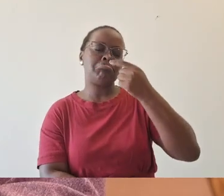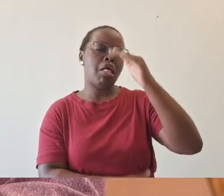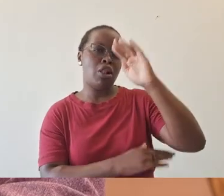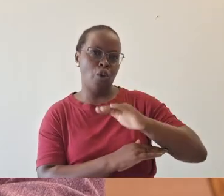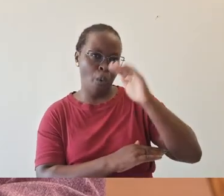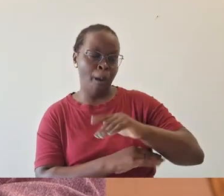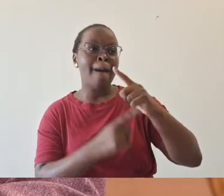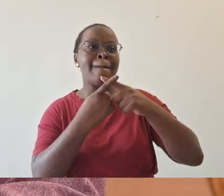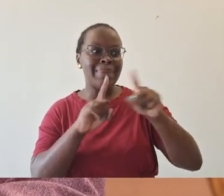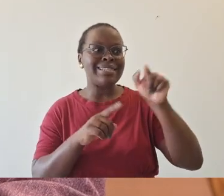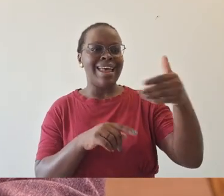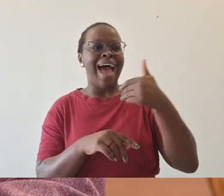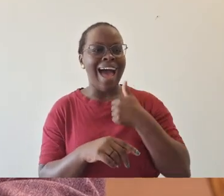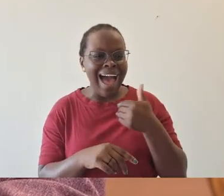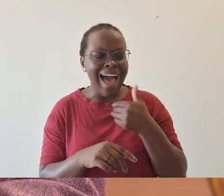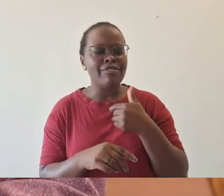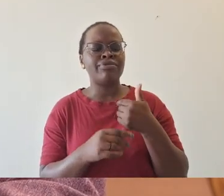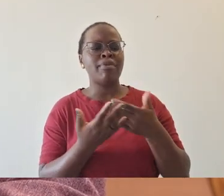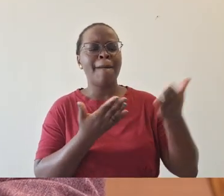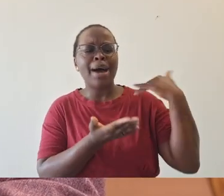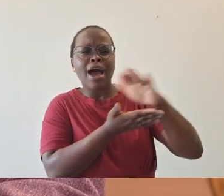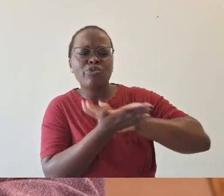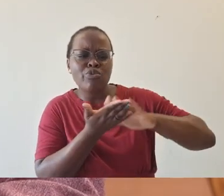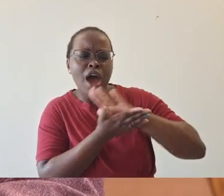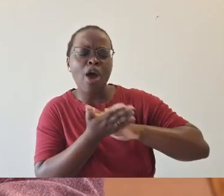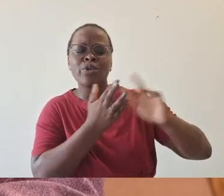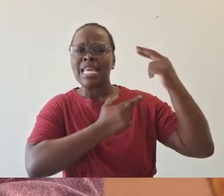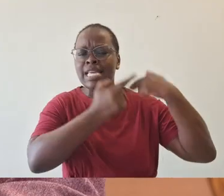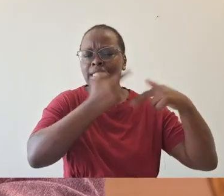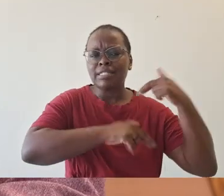of cultures, of just things that they do within the dynamics of that